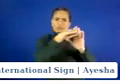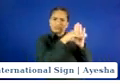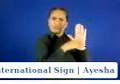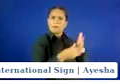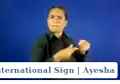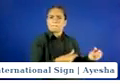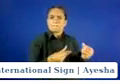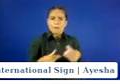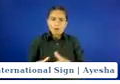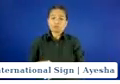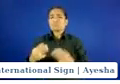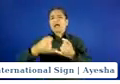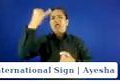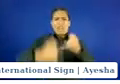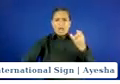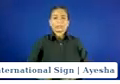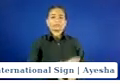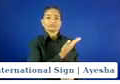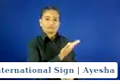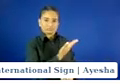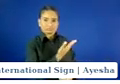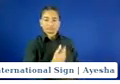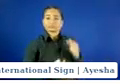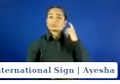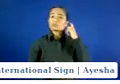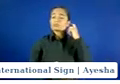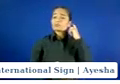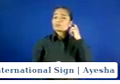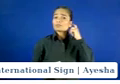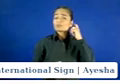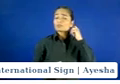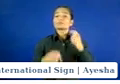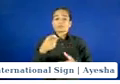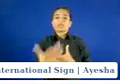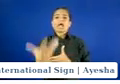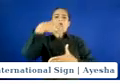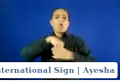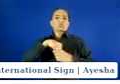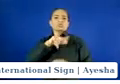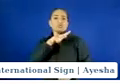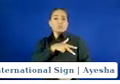also supporting the poor and vulnerable, including workers in the informal economy.